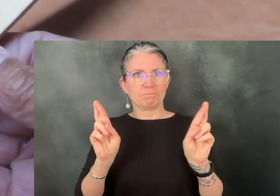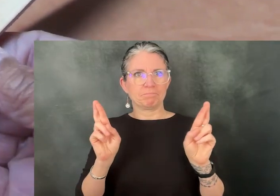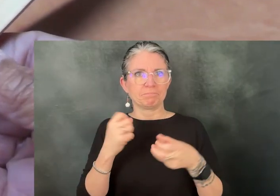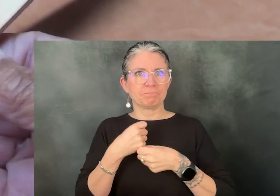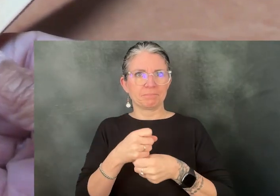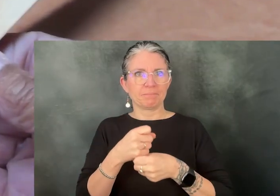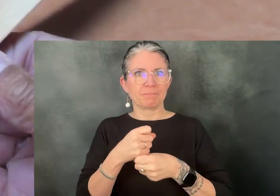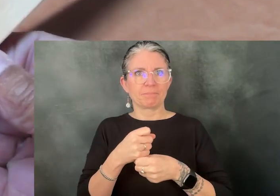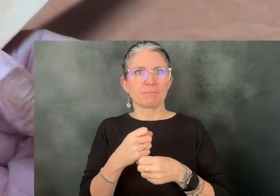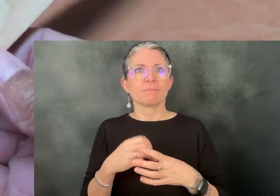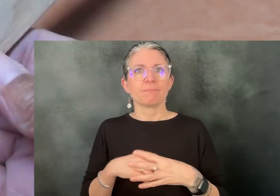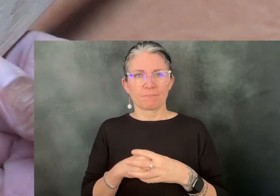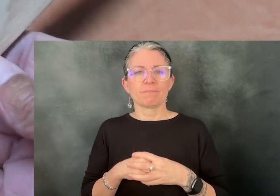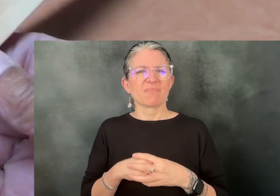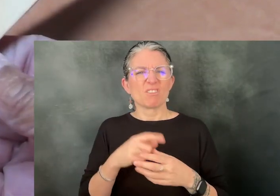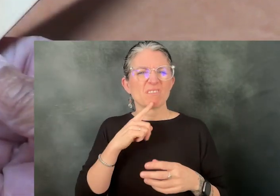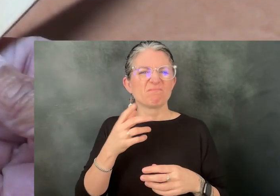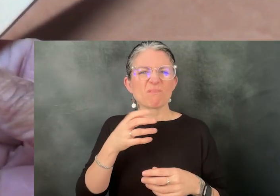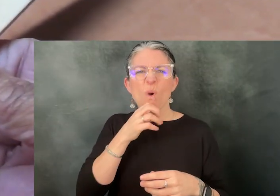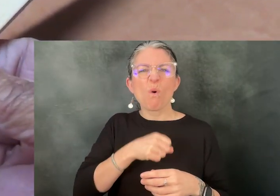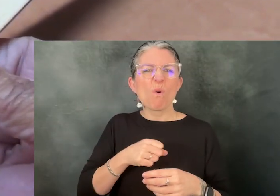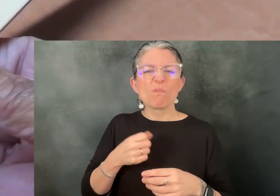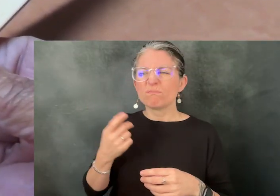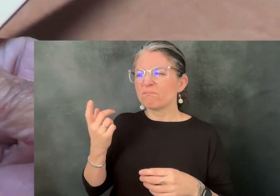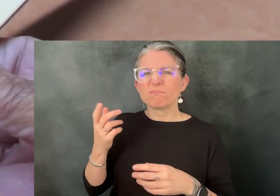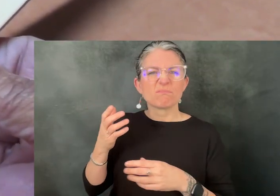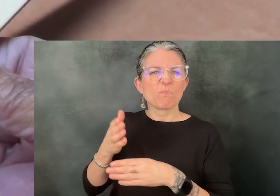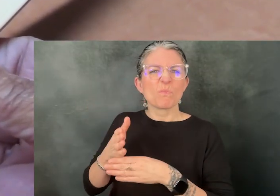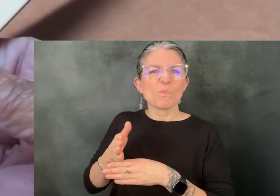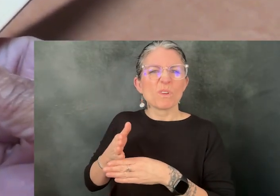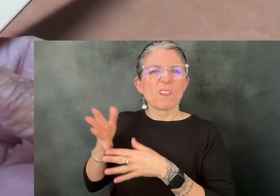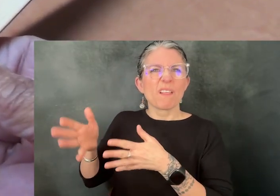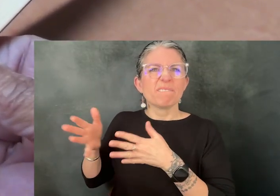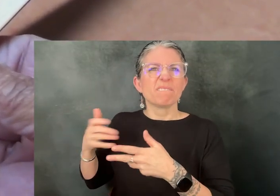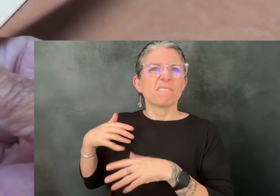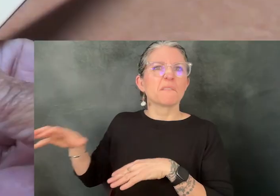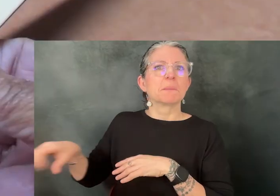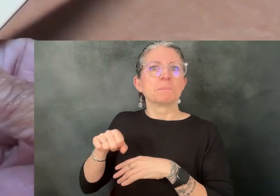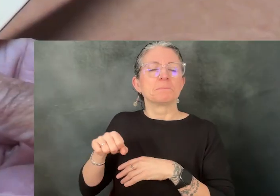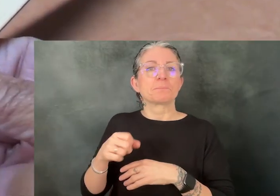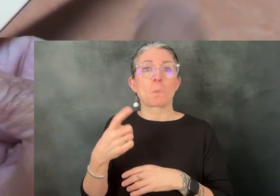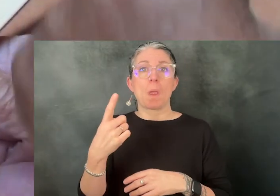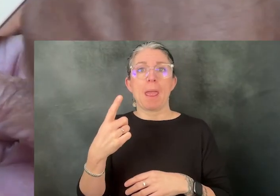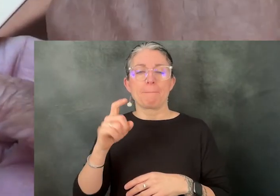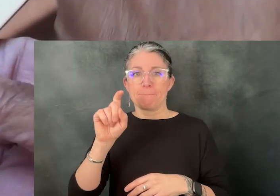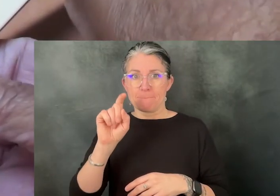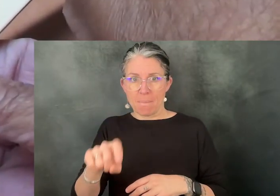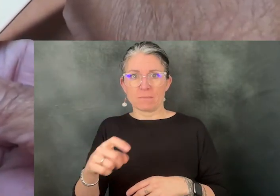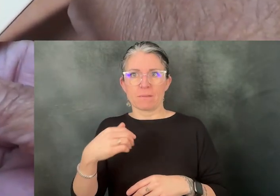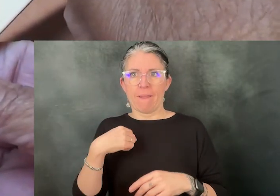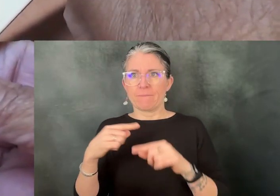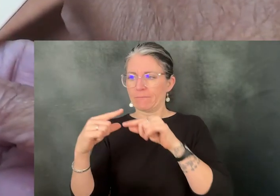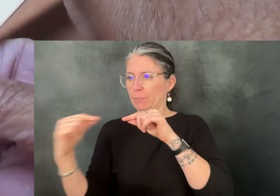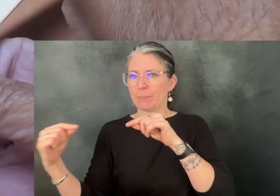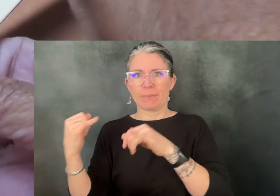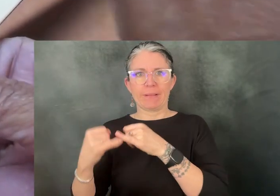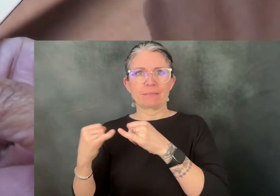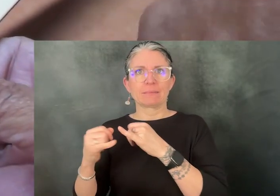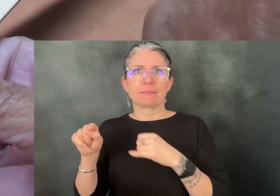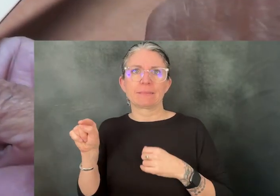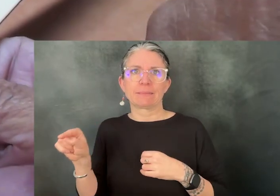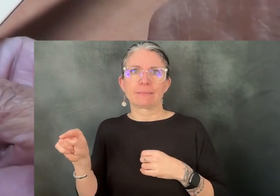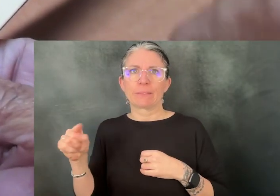of scrap plywood. And there's only one requirement when you make a tick stick, and that is it has to